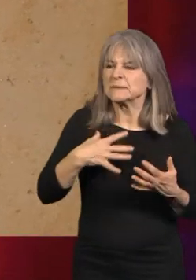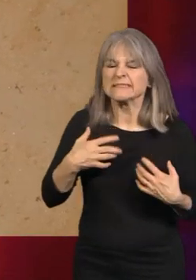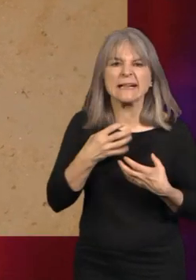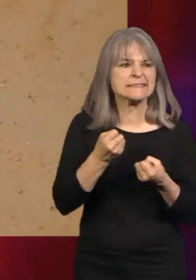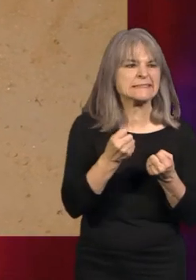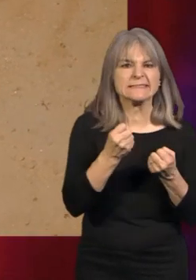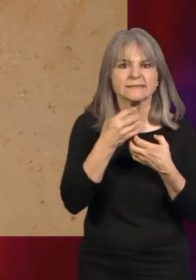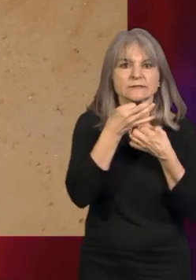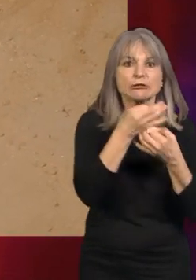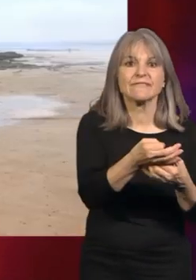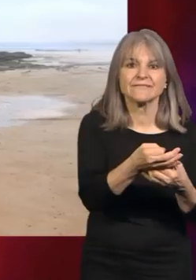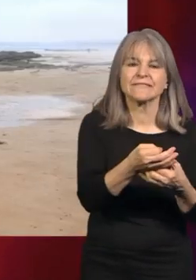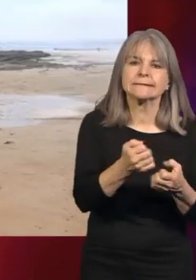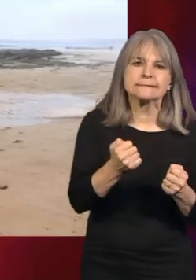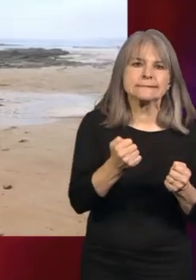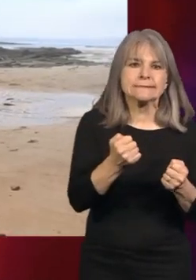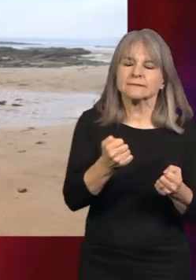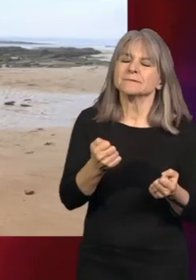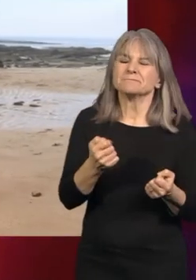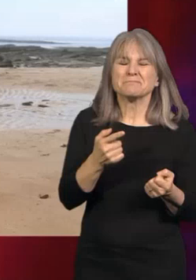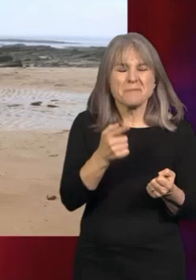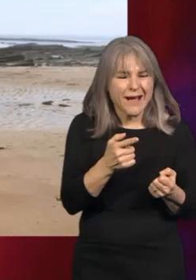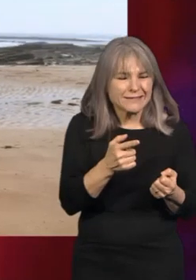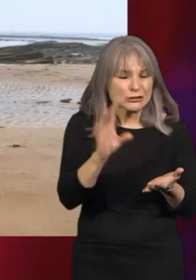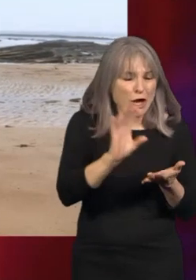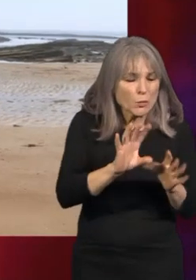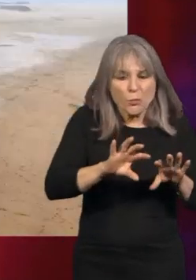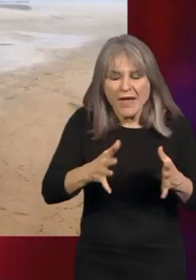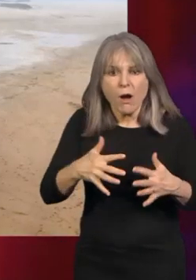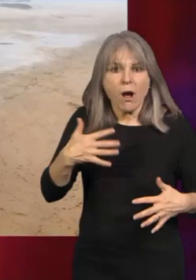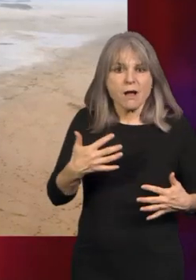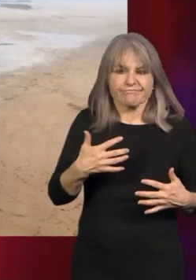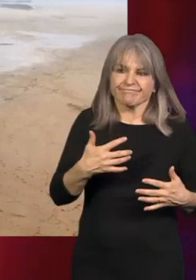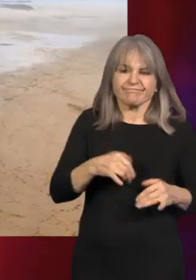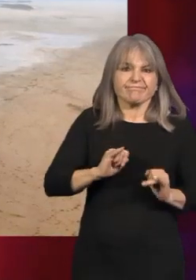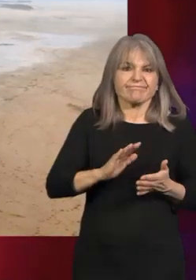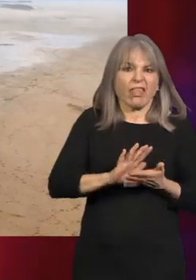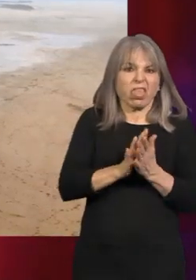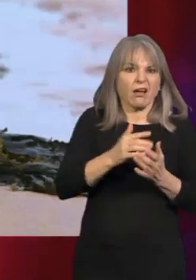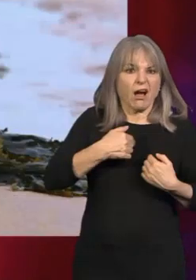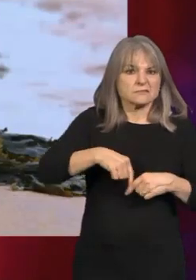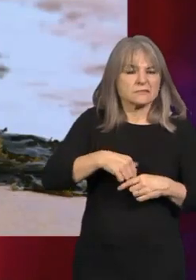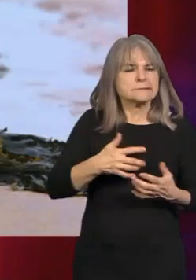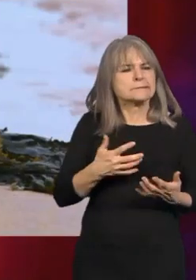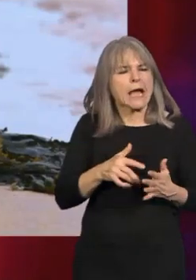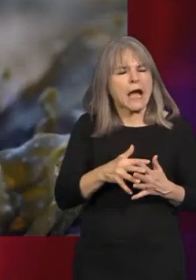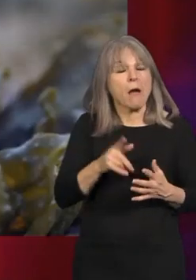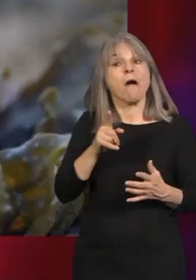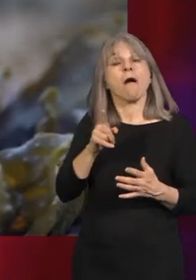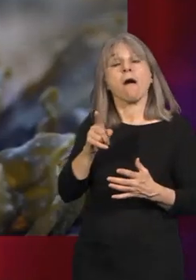One Scottish company claims to have produced a salt substitute from a rather surprising